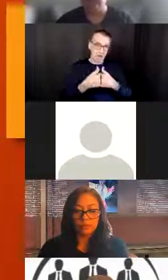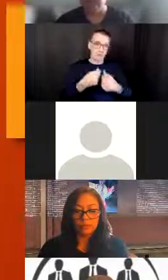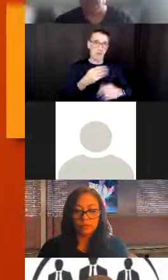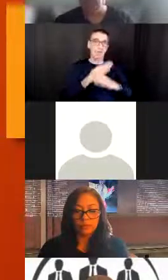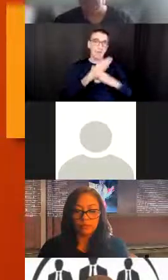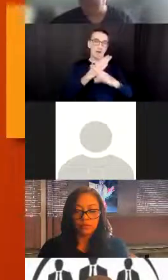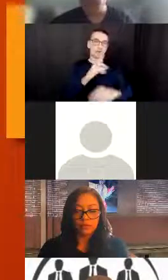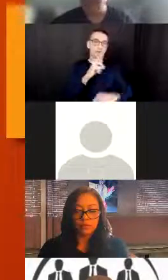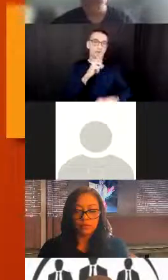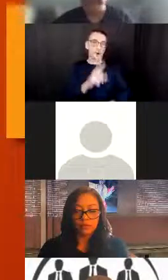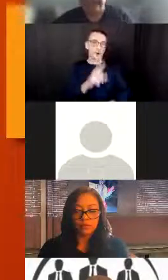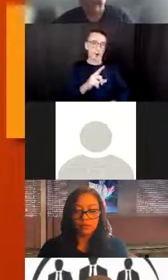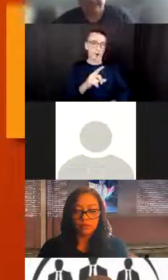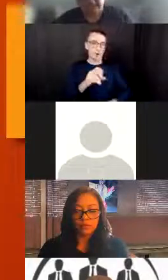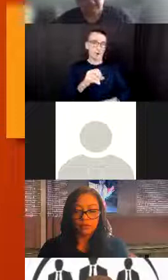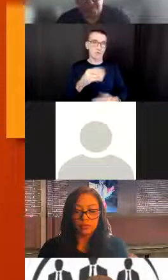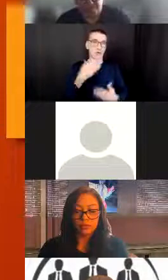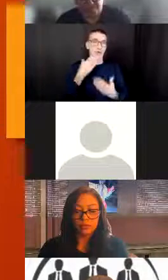Tony.